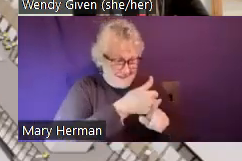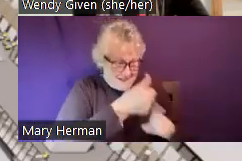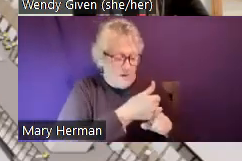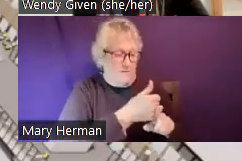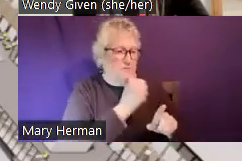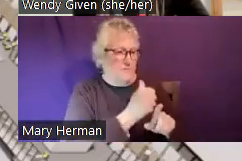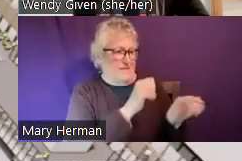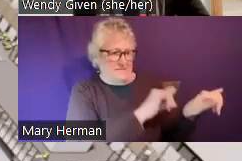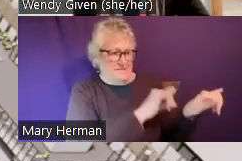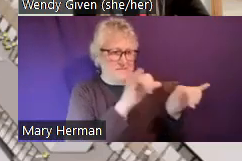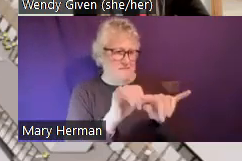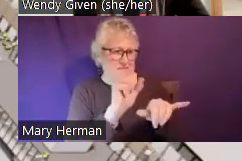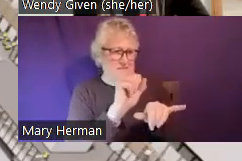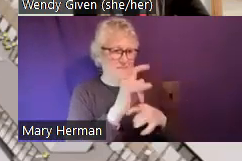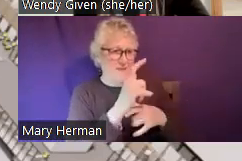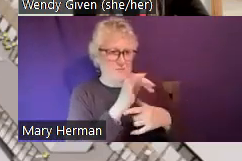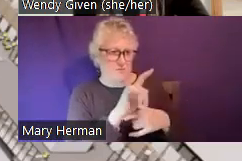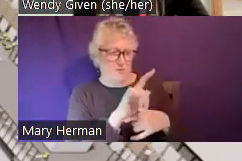So this question is